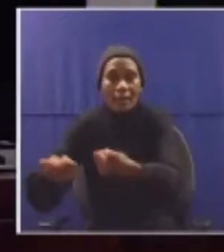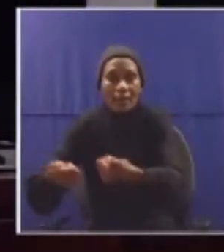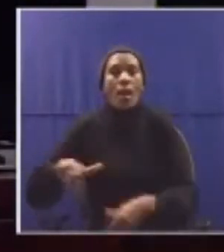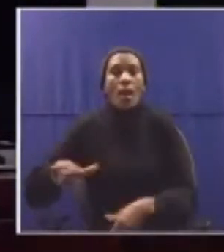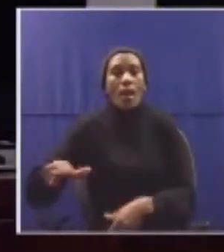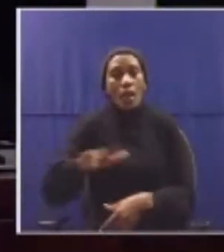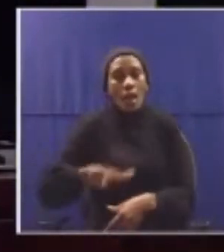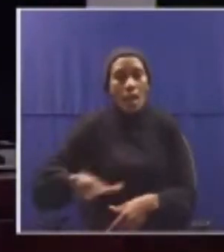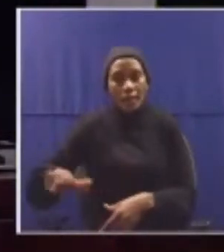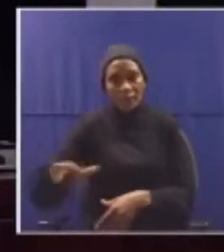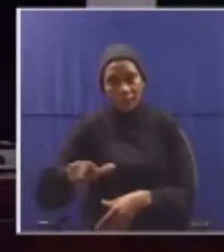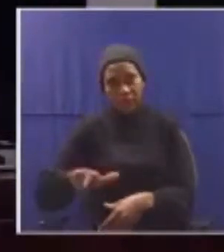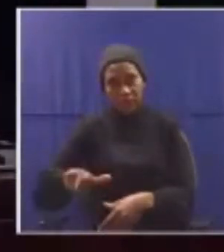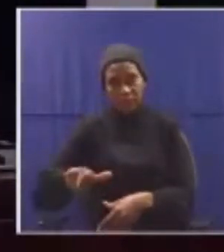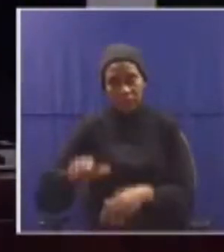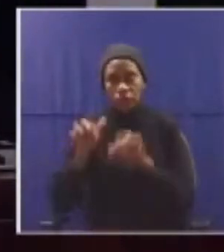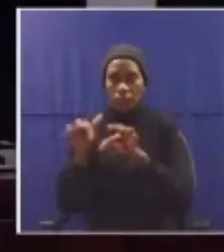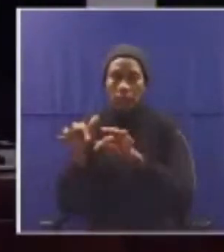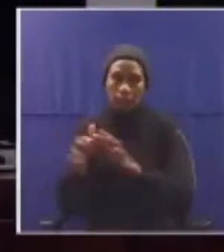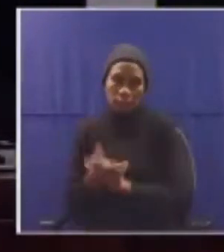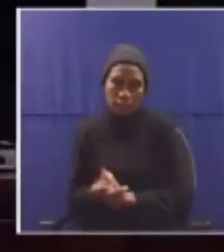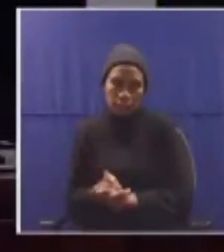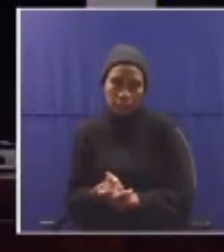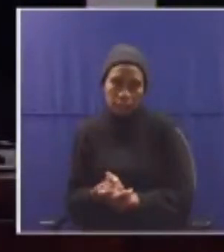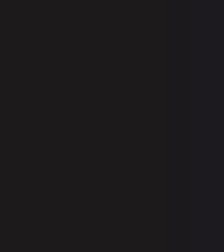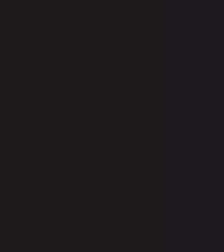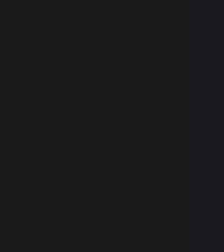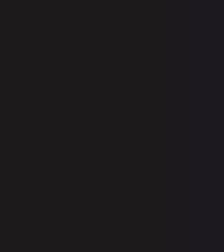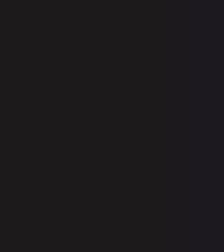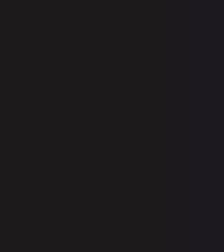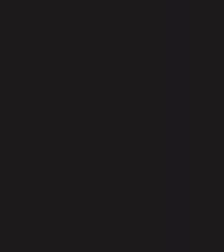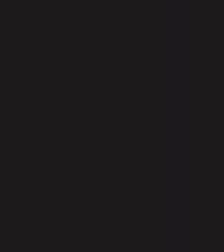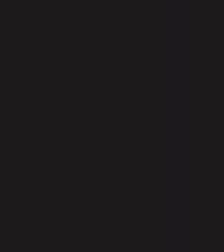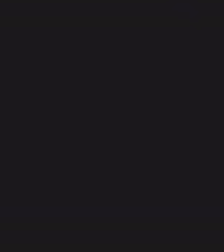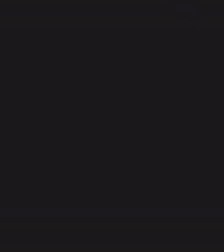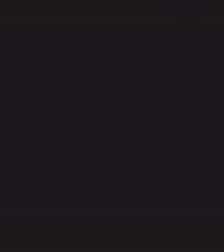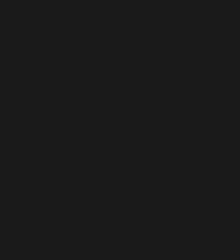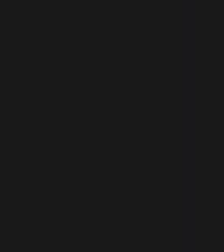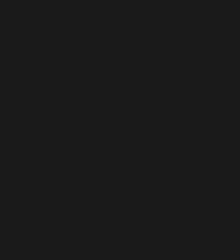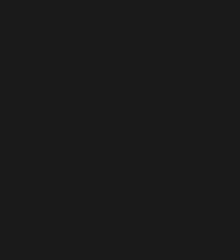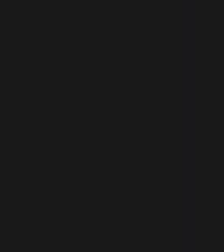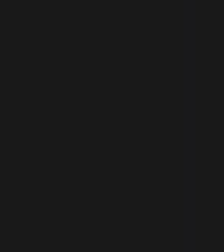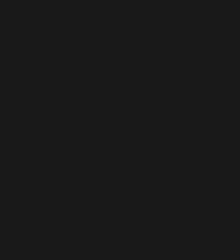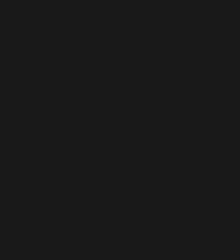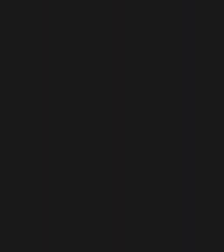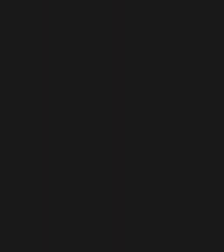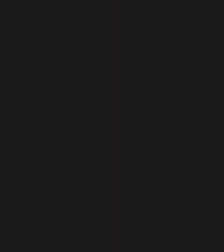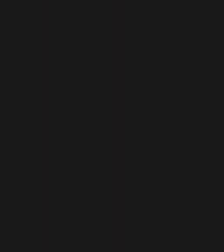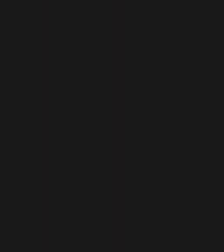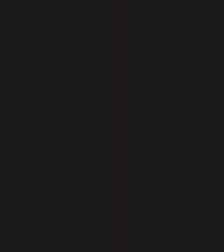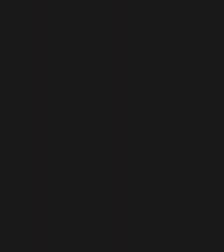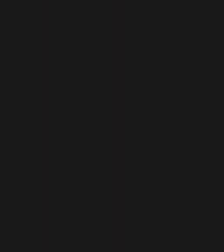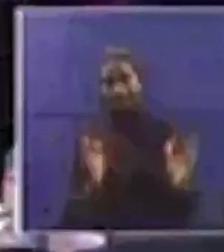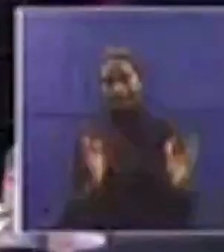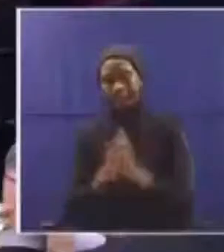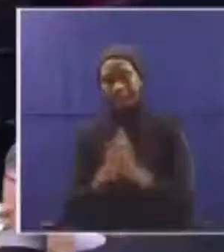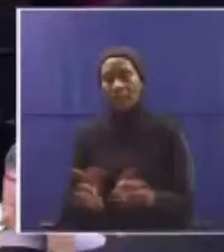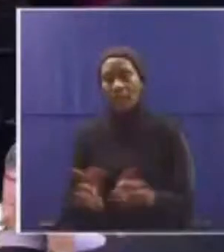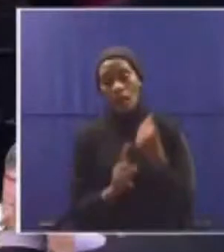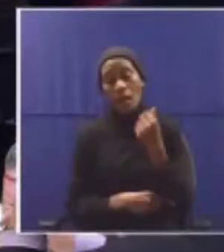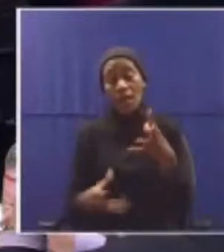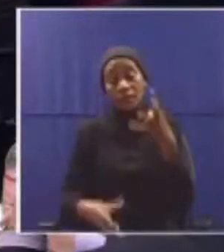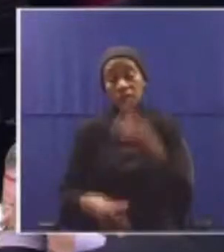people their land that was taken away. Thank you very much. Thank you, Deputy President. The